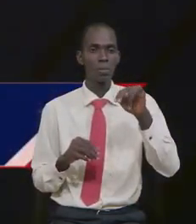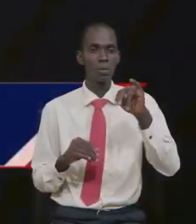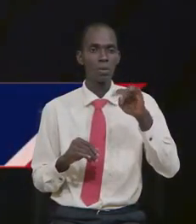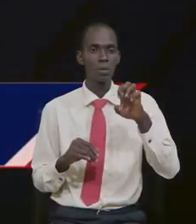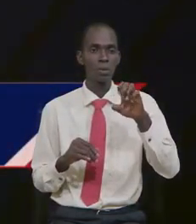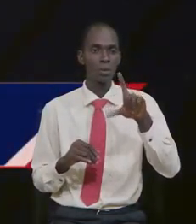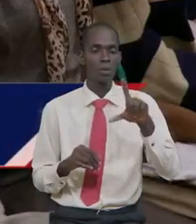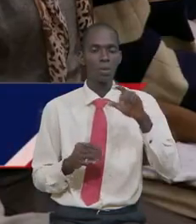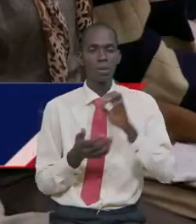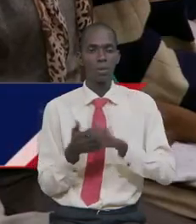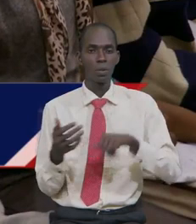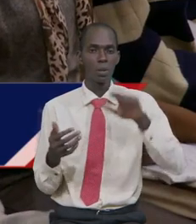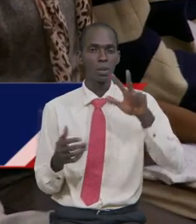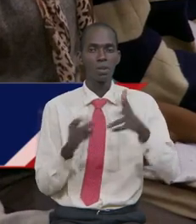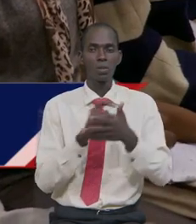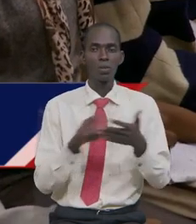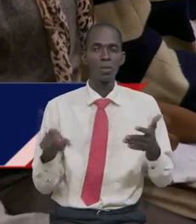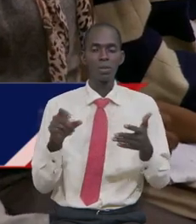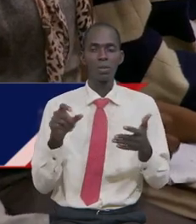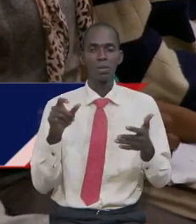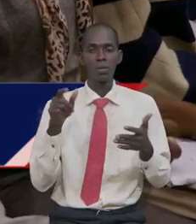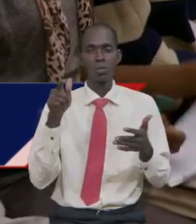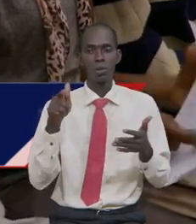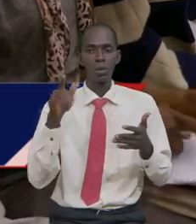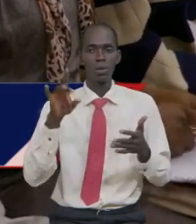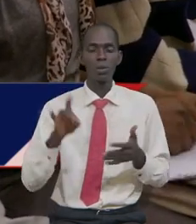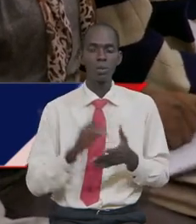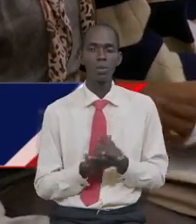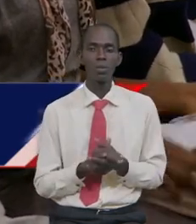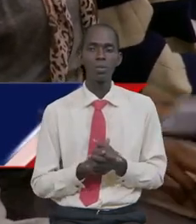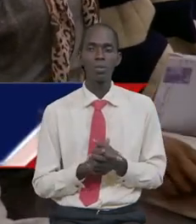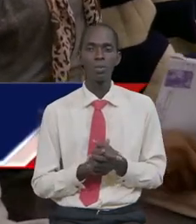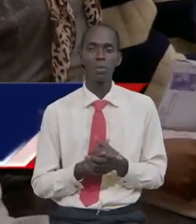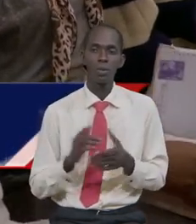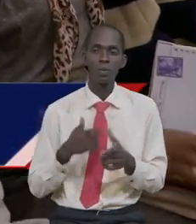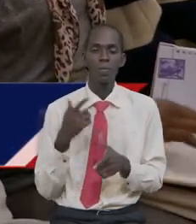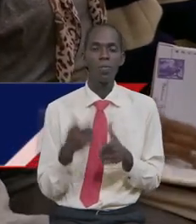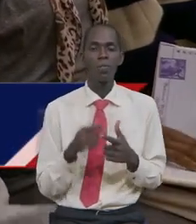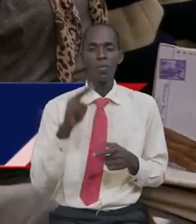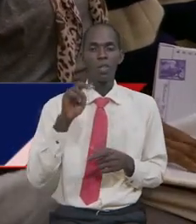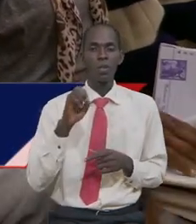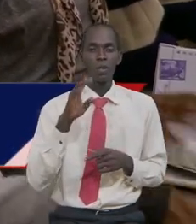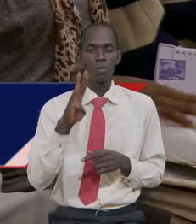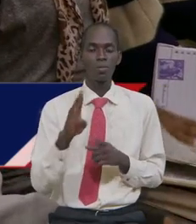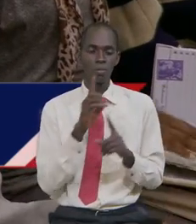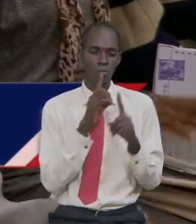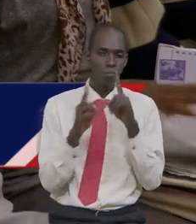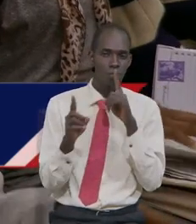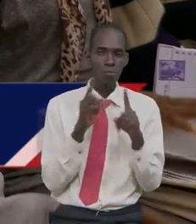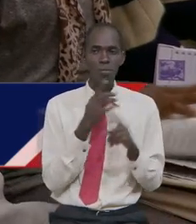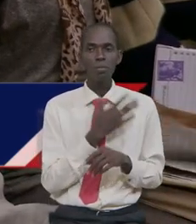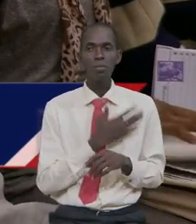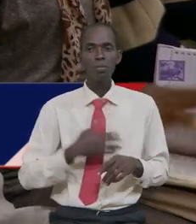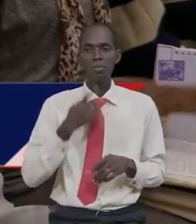from verse 28. Daniel chapter 3, verse 28. Then Nebuchadnezzar spake and